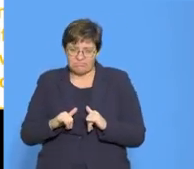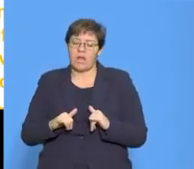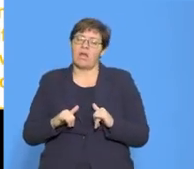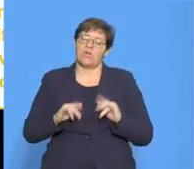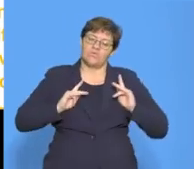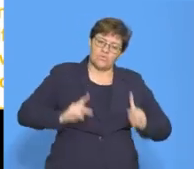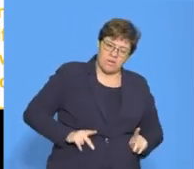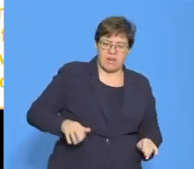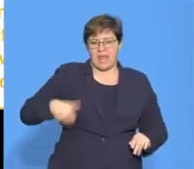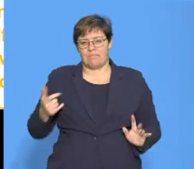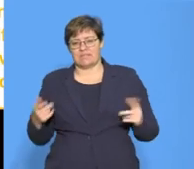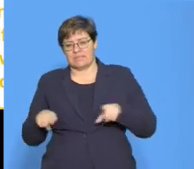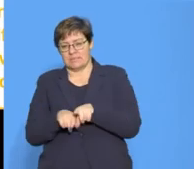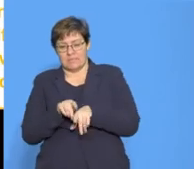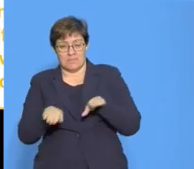to humans and apes.